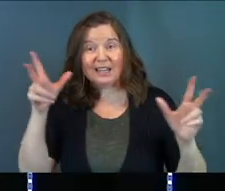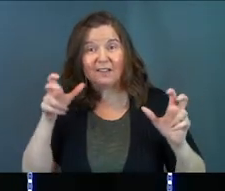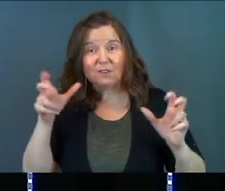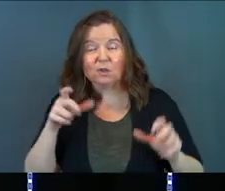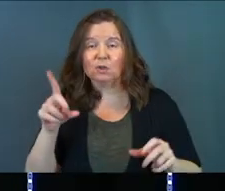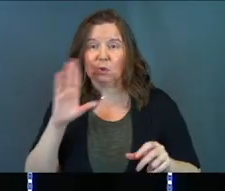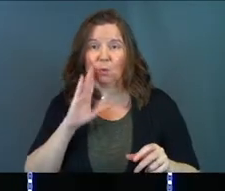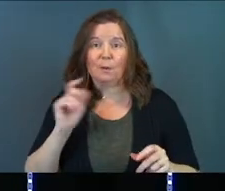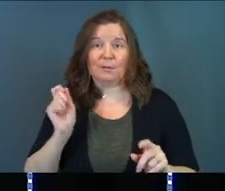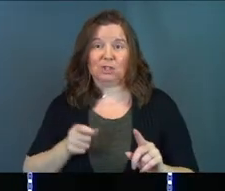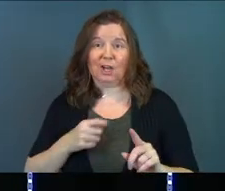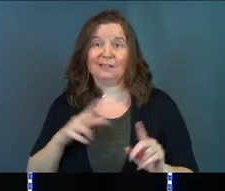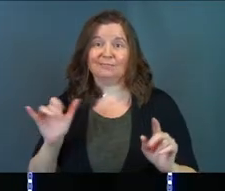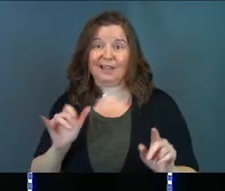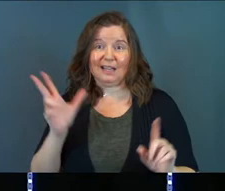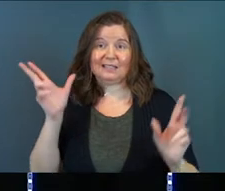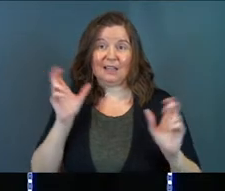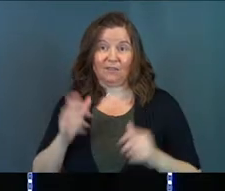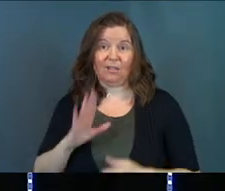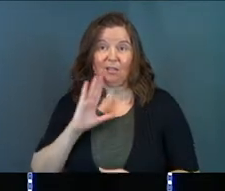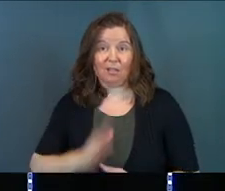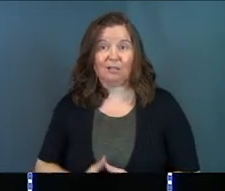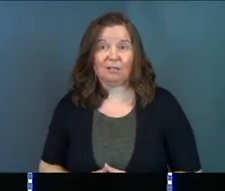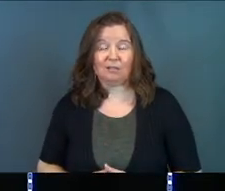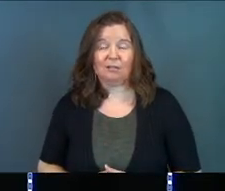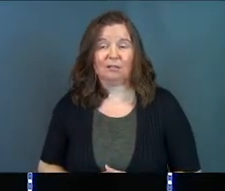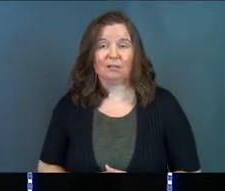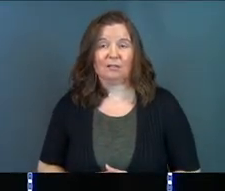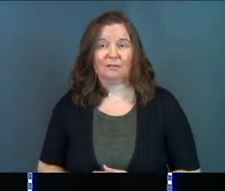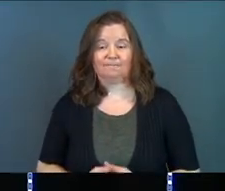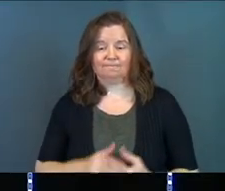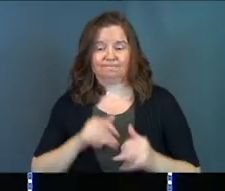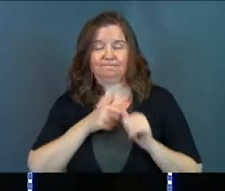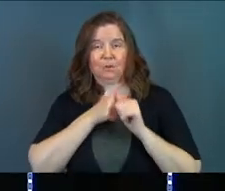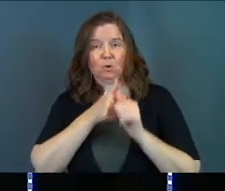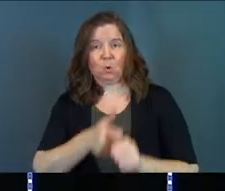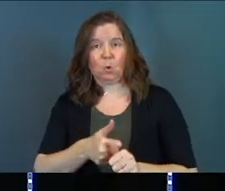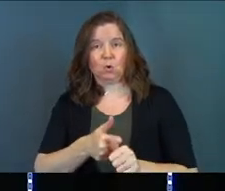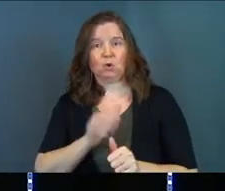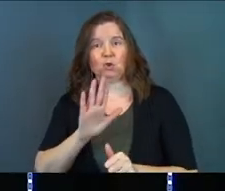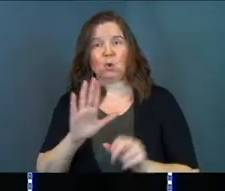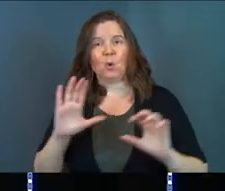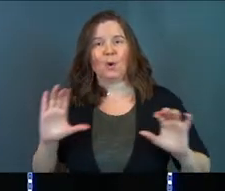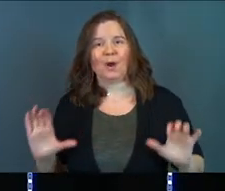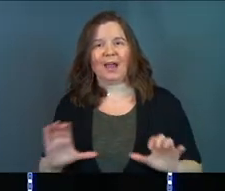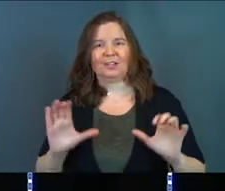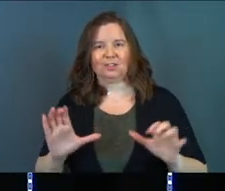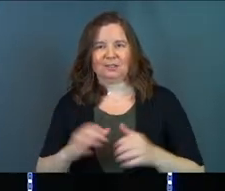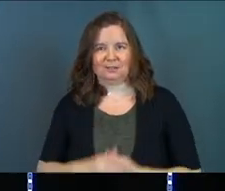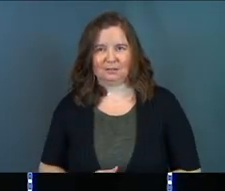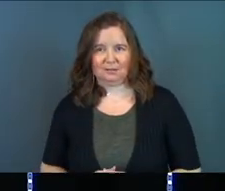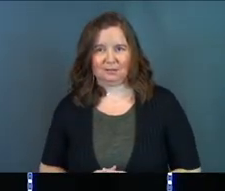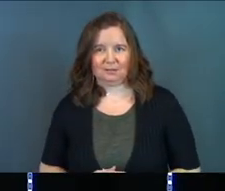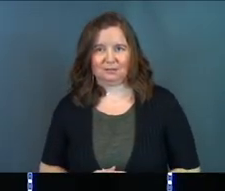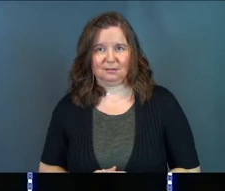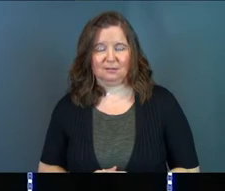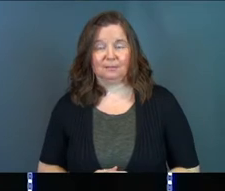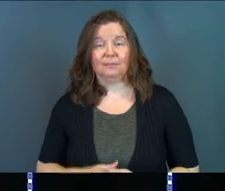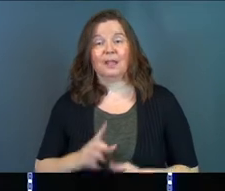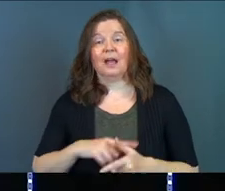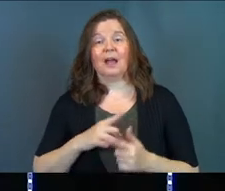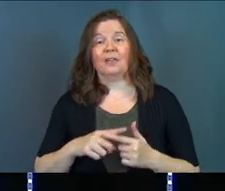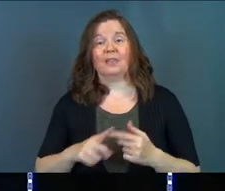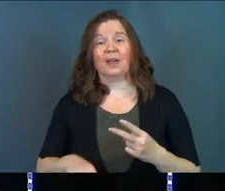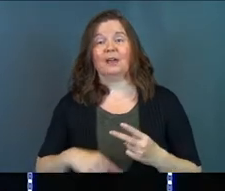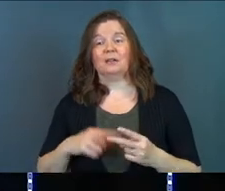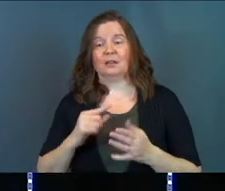evil, you will be judged as evil. You'll be judged according to your actions. And then the